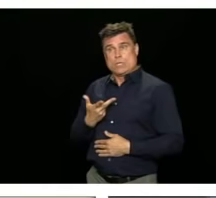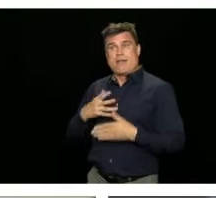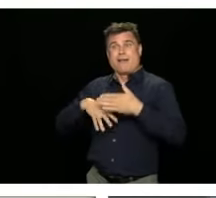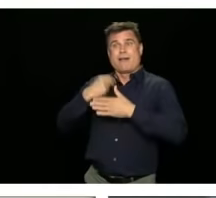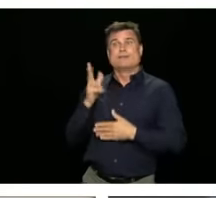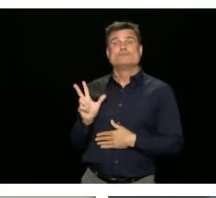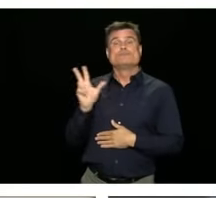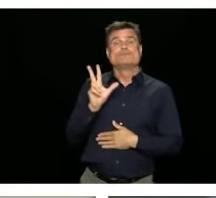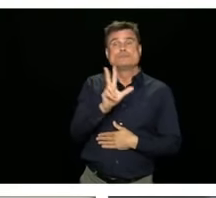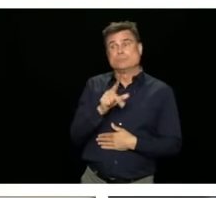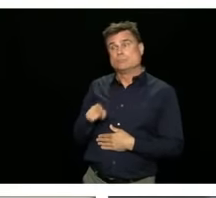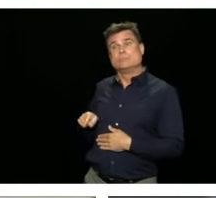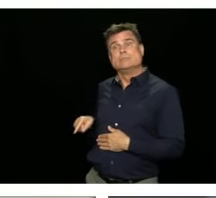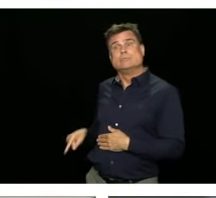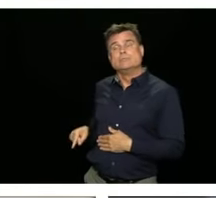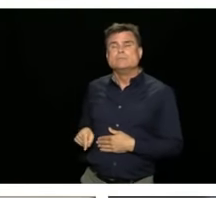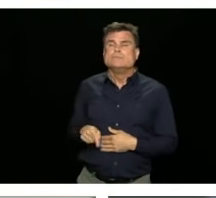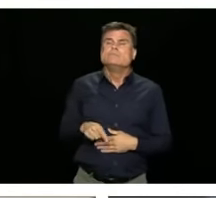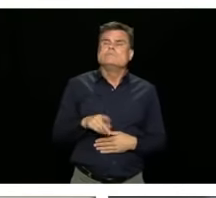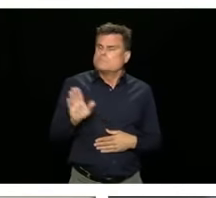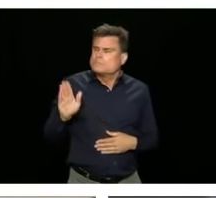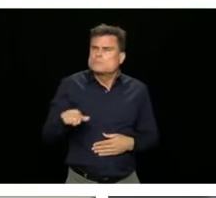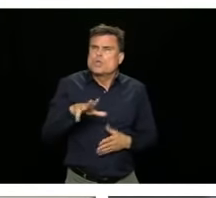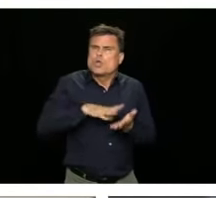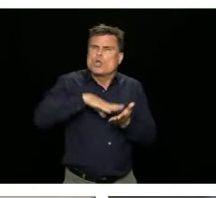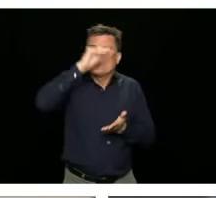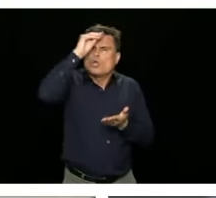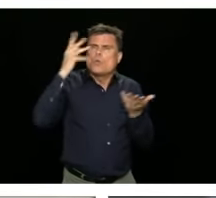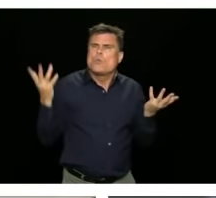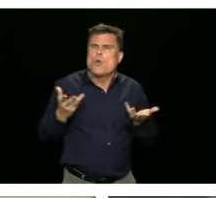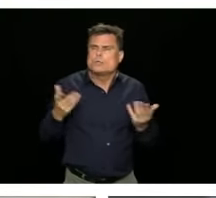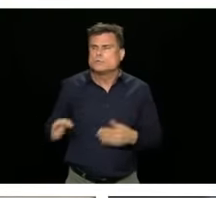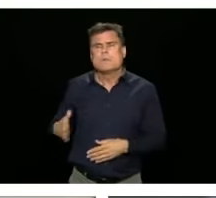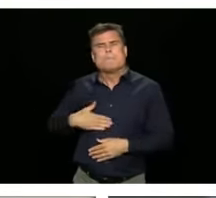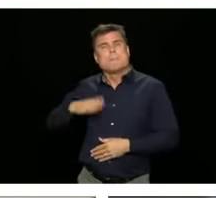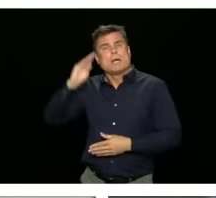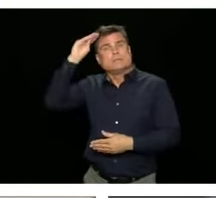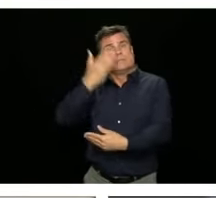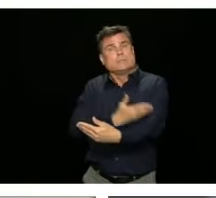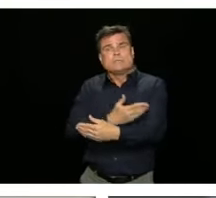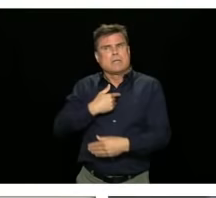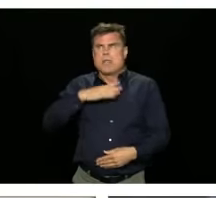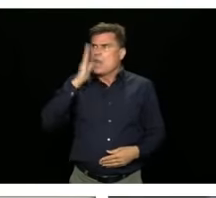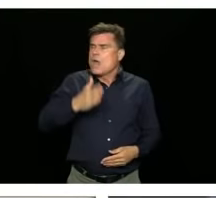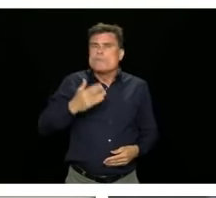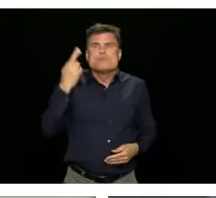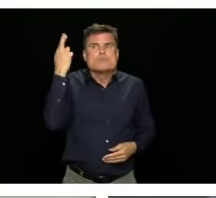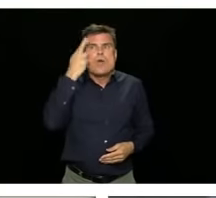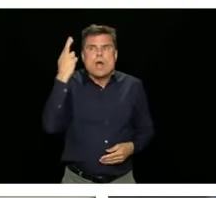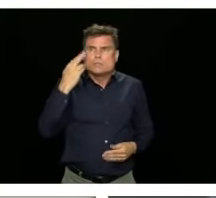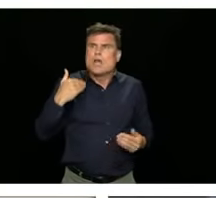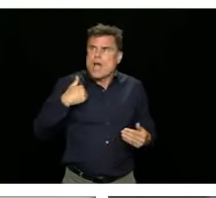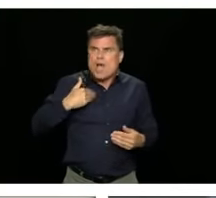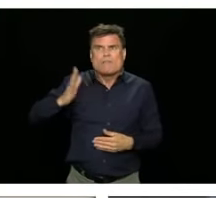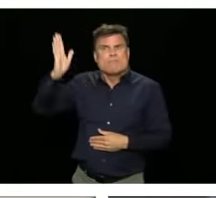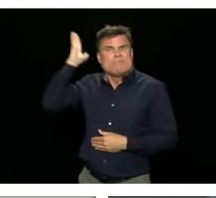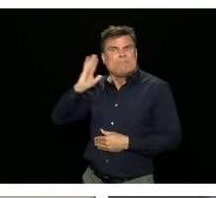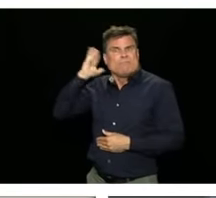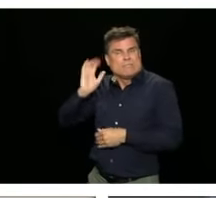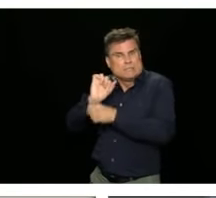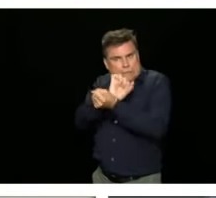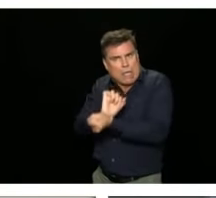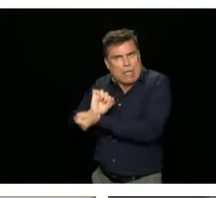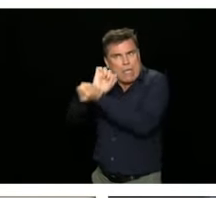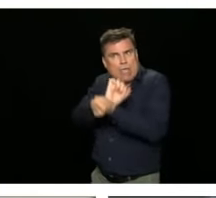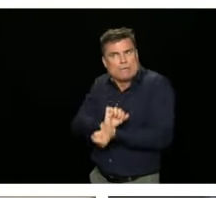myself, you know, A, I'm so glad that he picked up on that. But B, we have to do a better job of